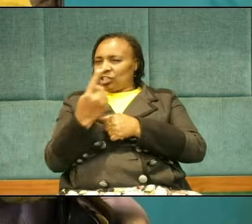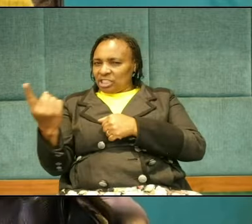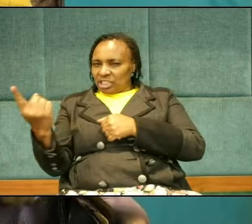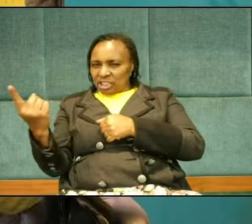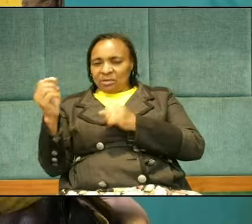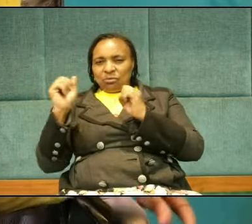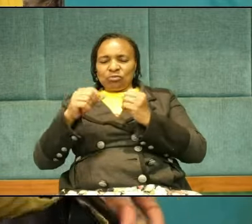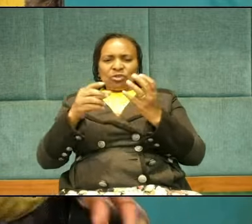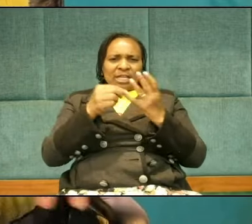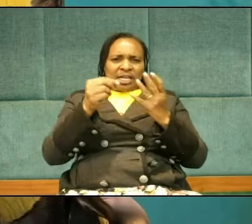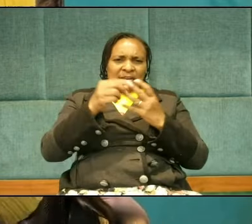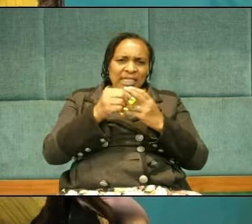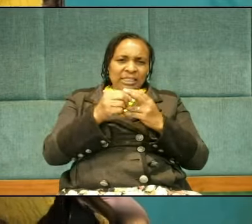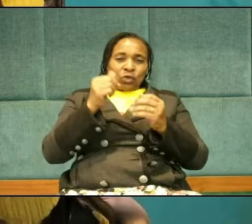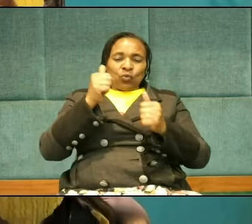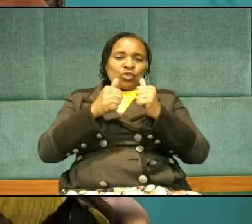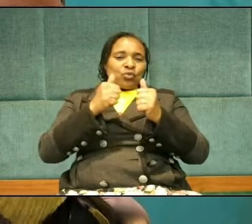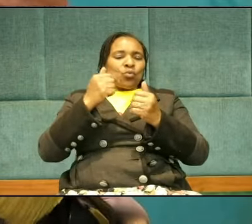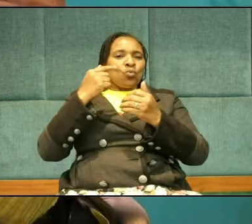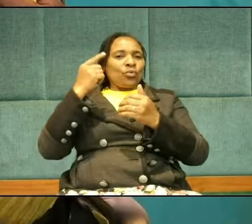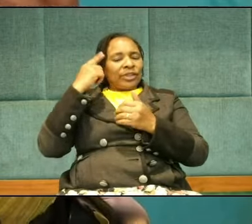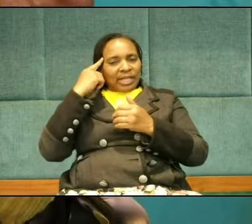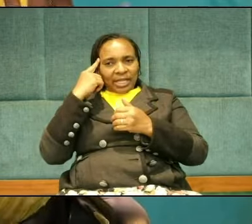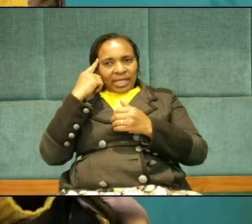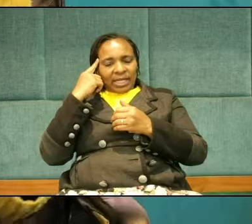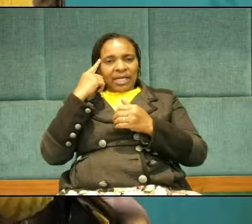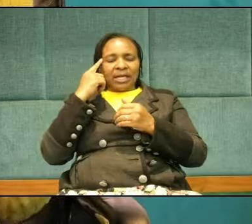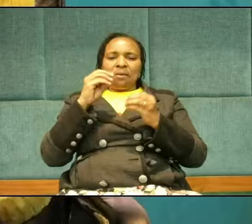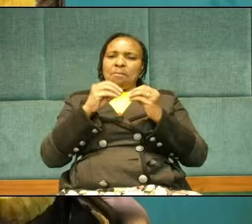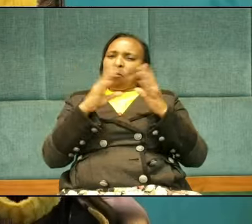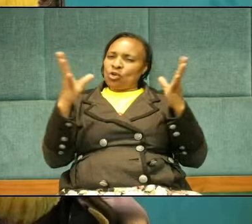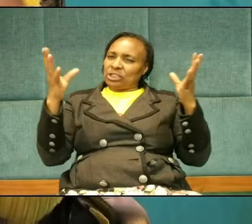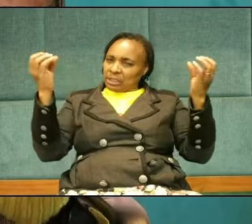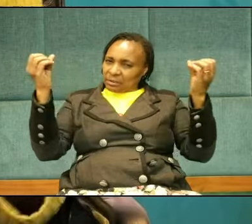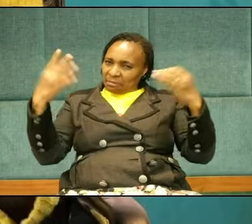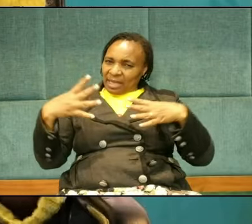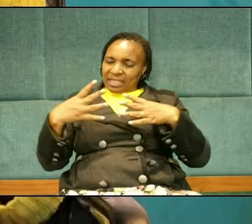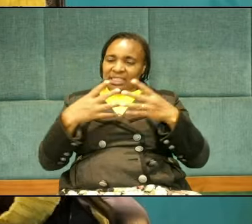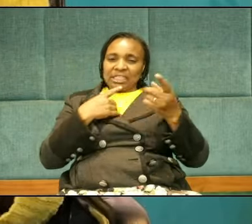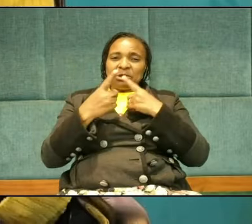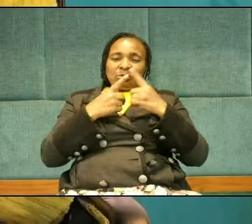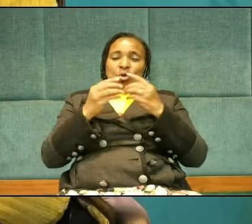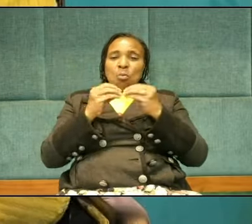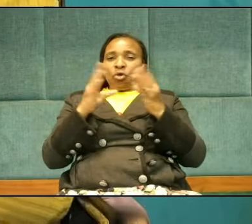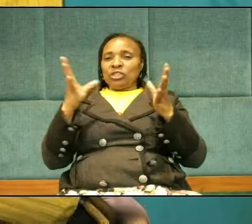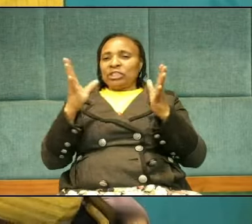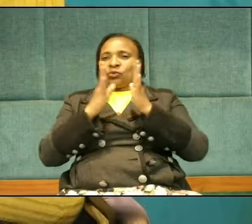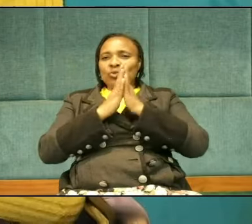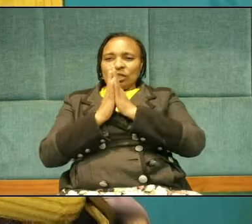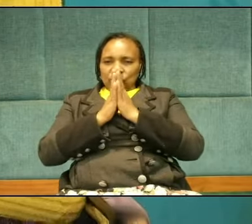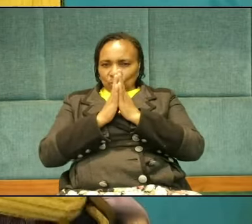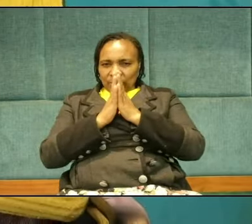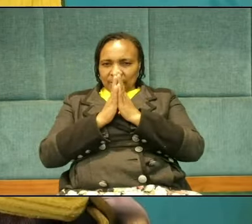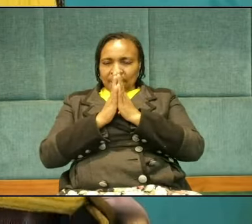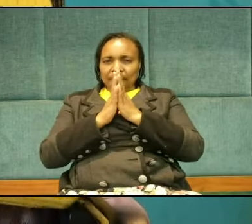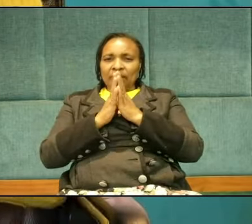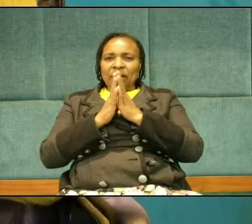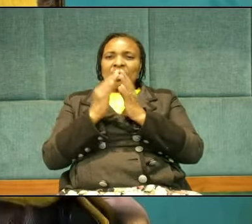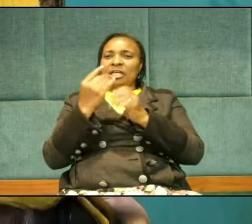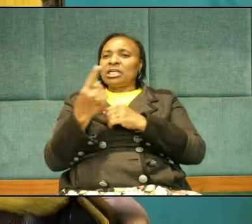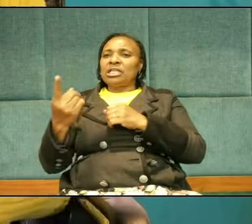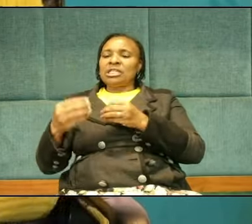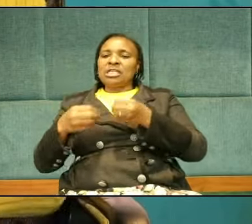to select a verse that we think is most inspiring and speaks mostly to this story. Can we each give